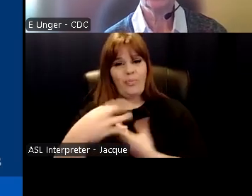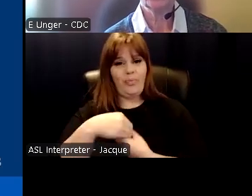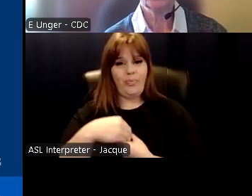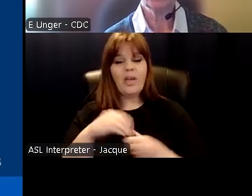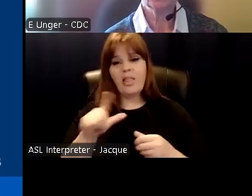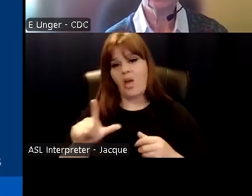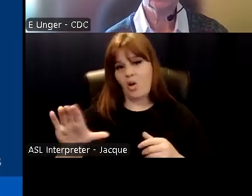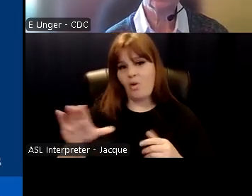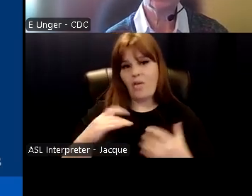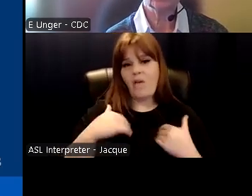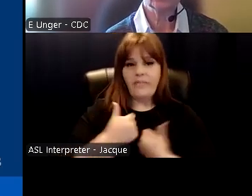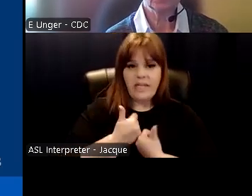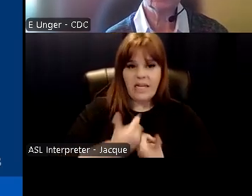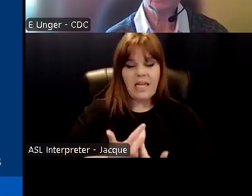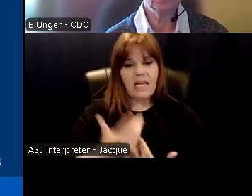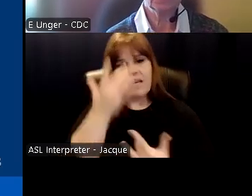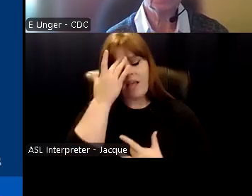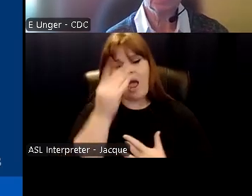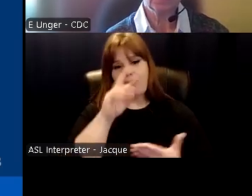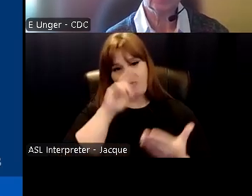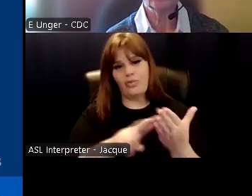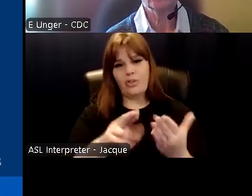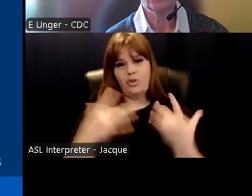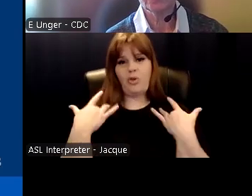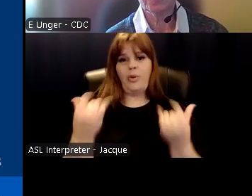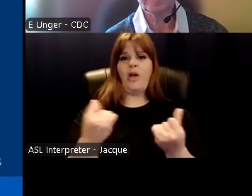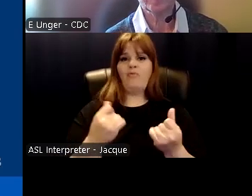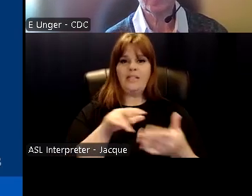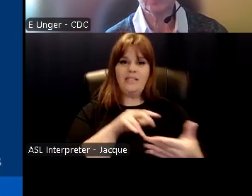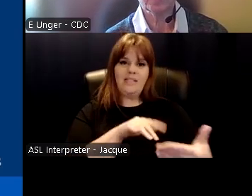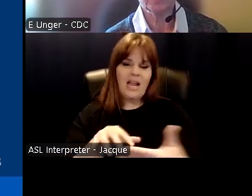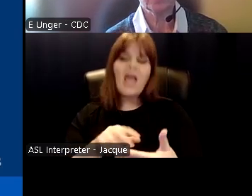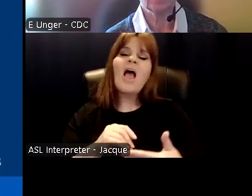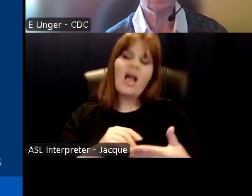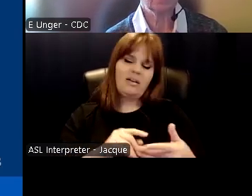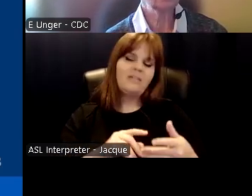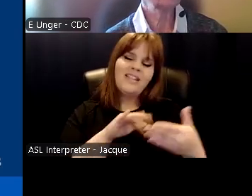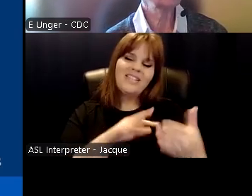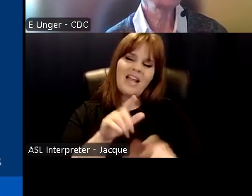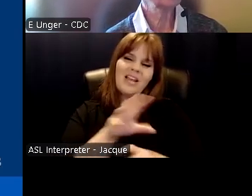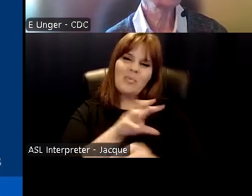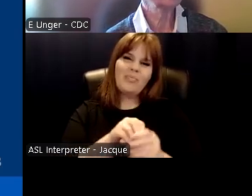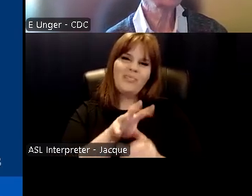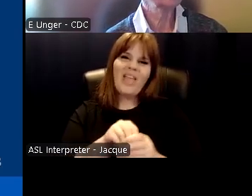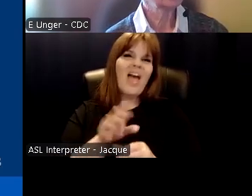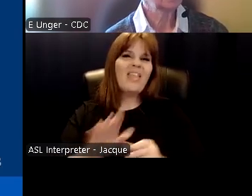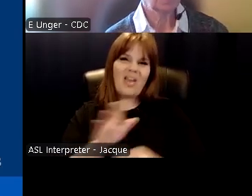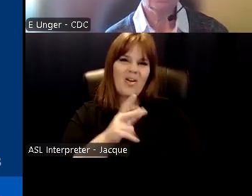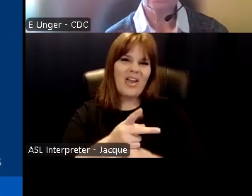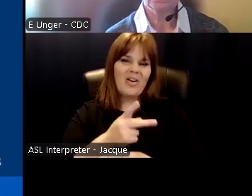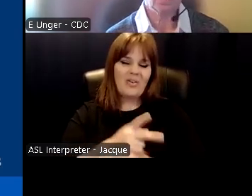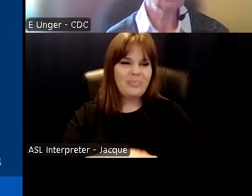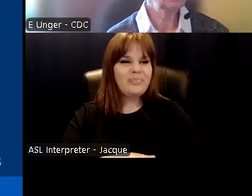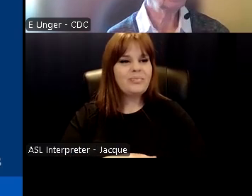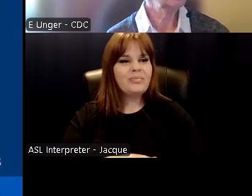COVID, fatiguing illness, and research recovery study, and most of all, study participants and caregivers. And